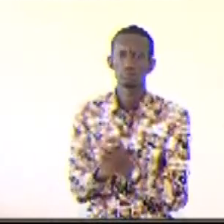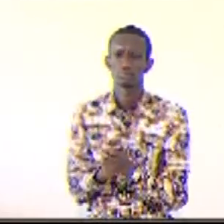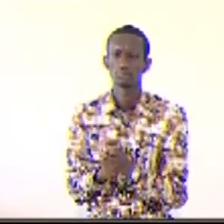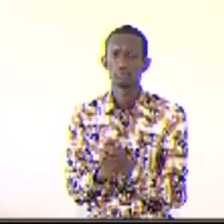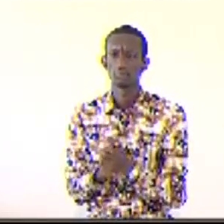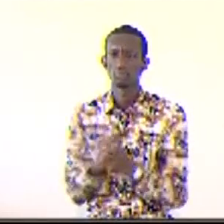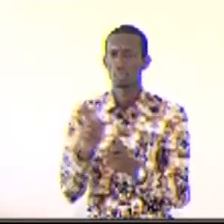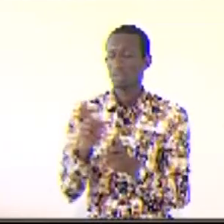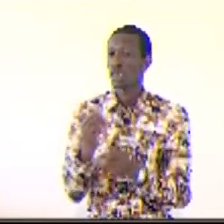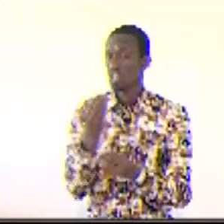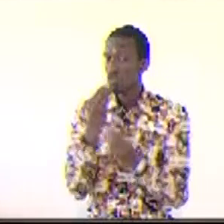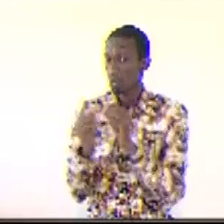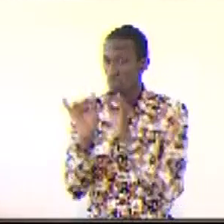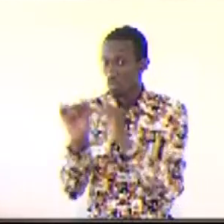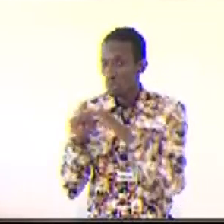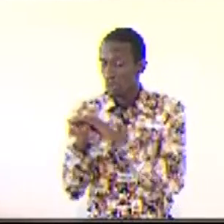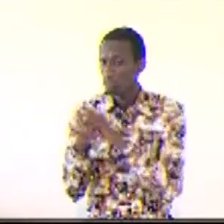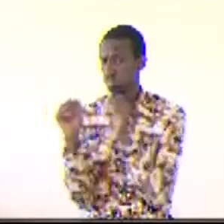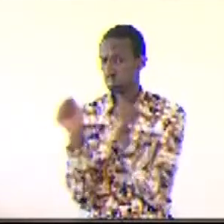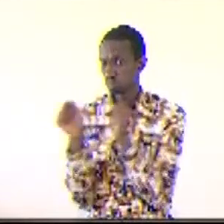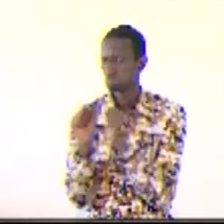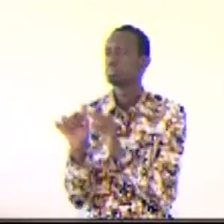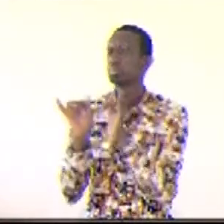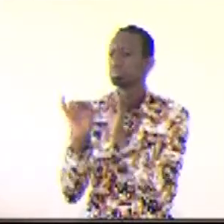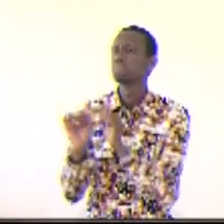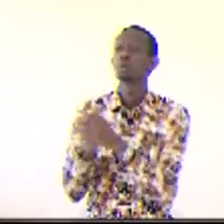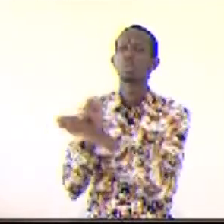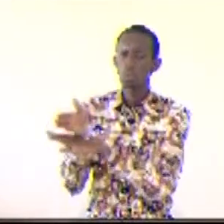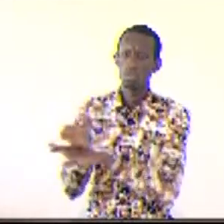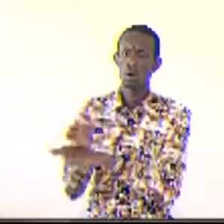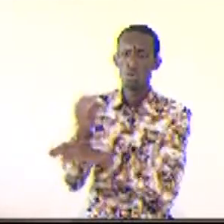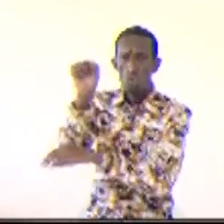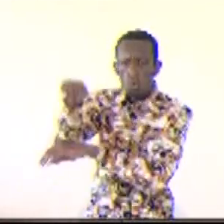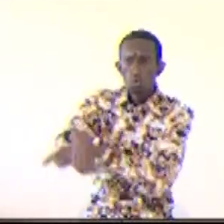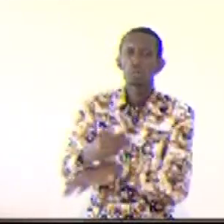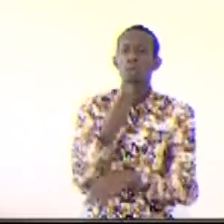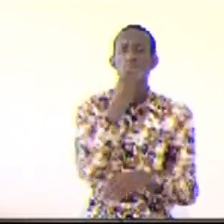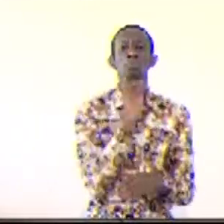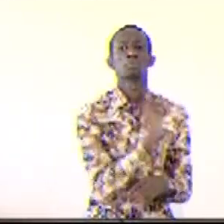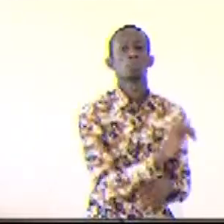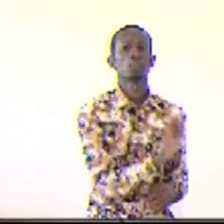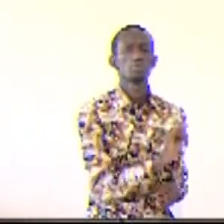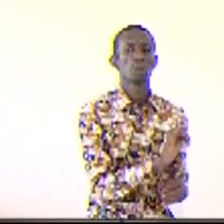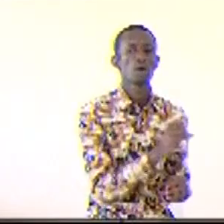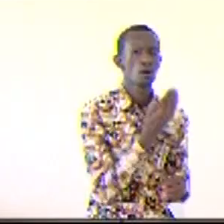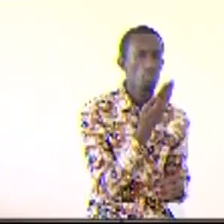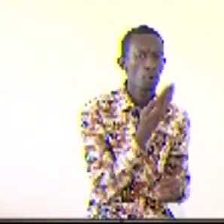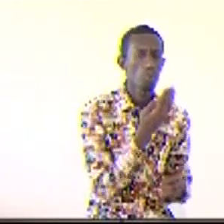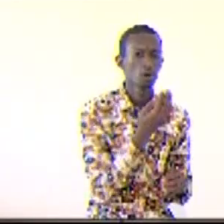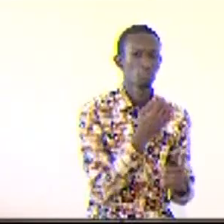any other temperature outside the fridge. So we can say, in the fridge,